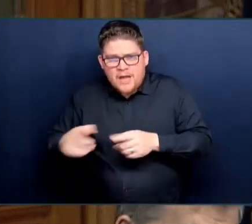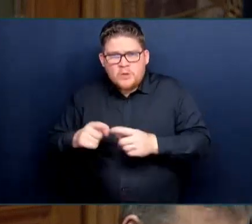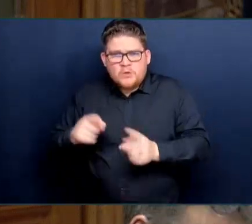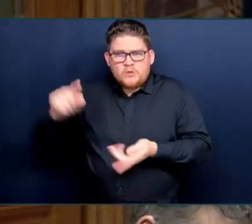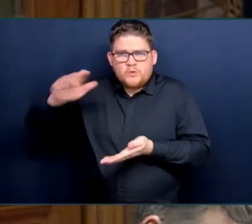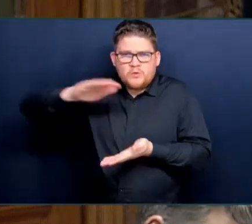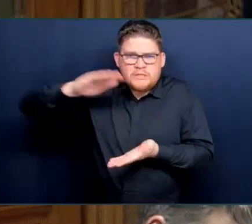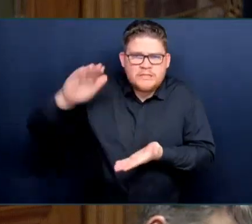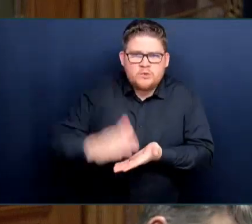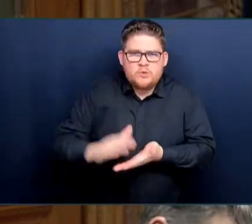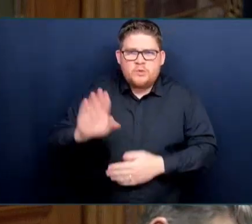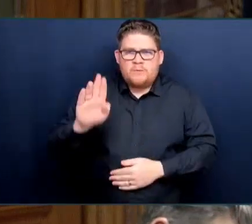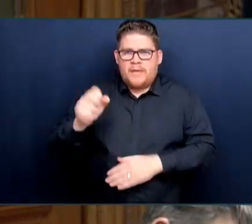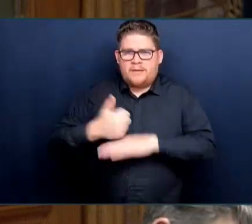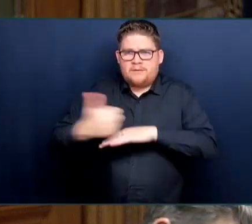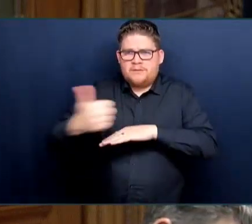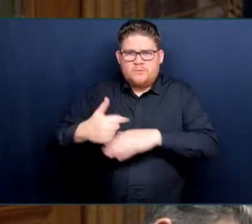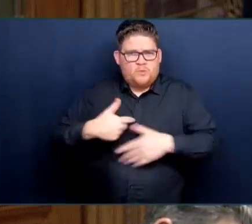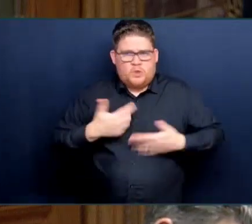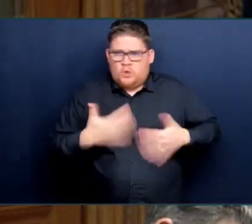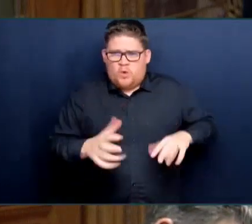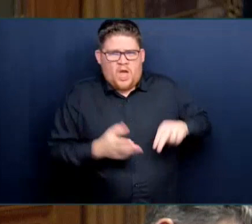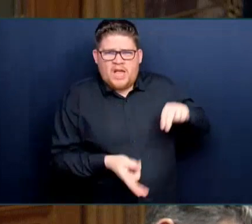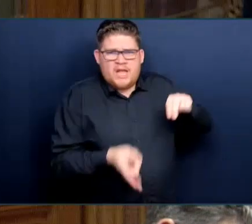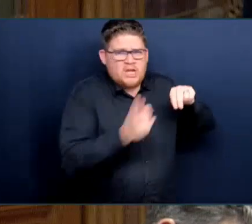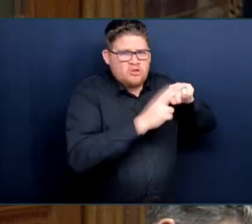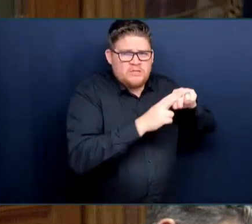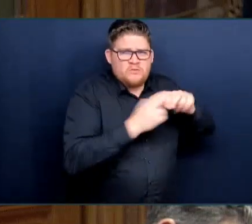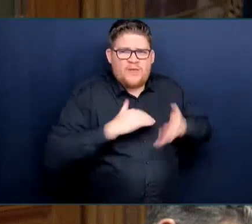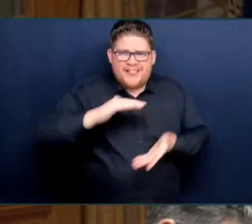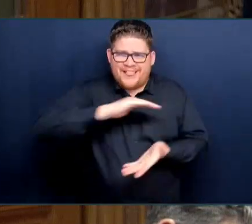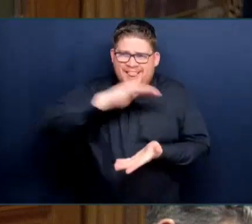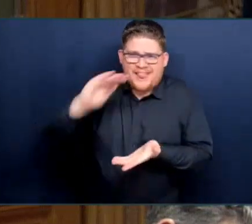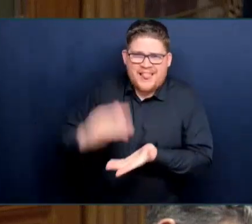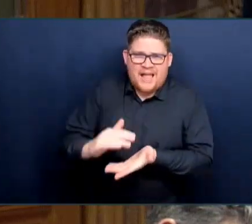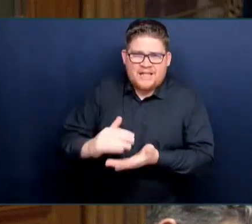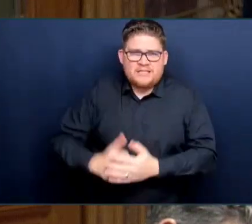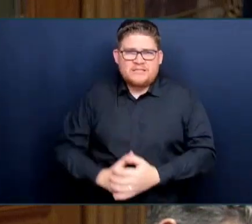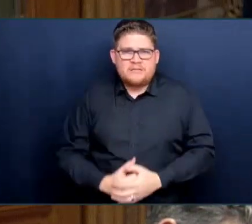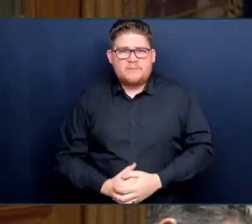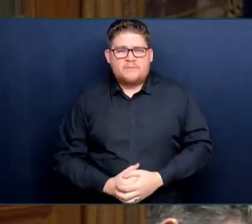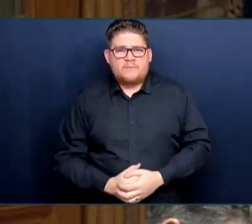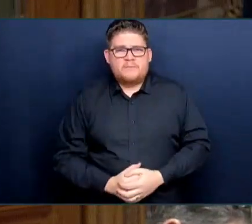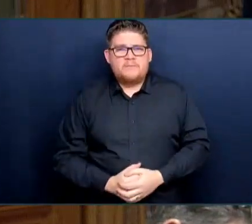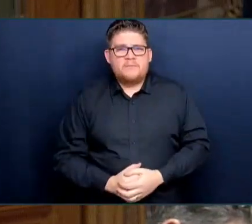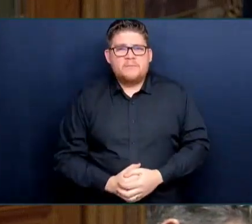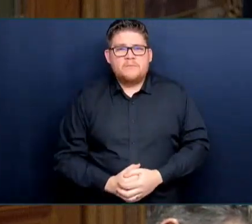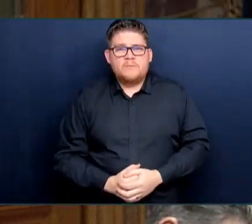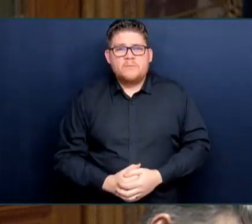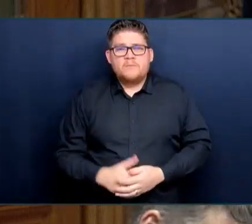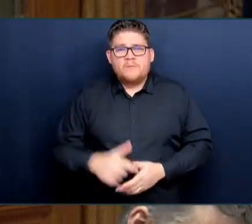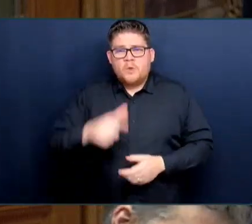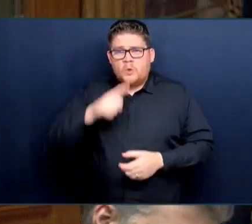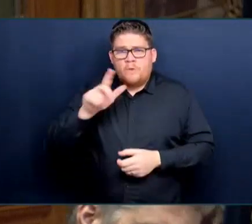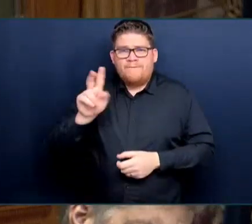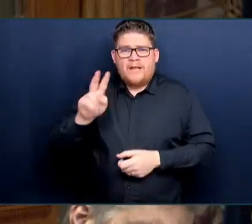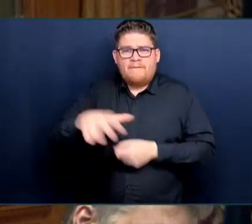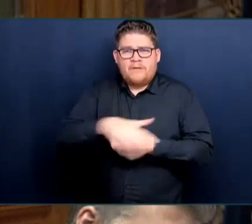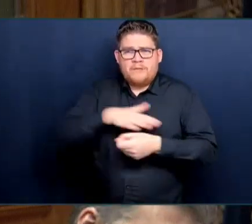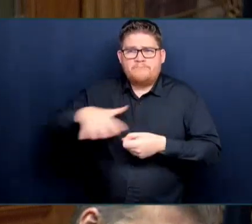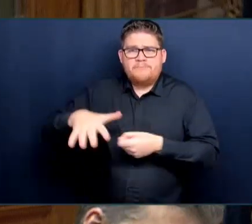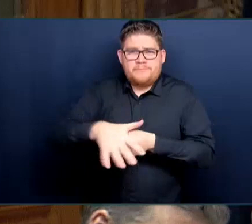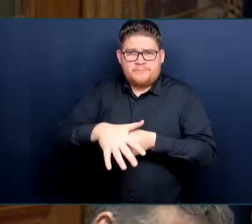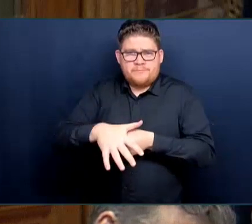currently are in a situation in British Columbia where people outside of the Lower Mainland and the CRD have limited